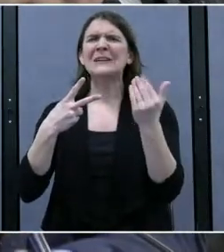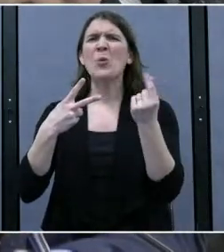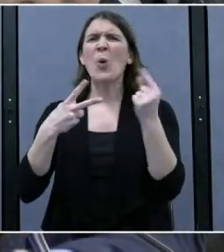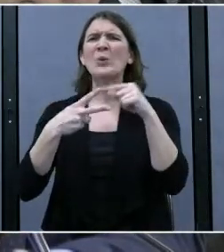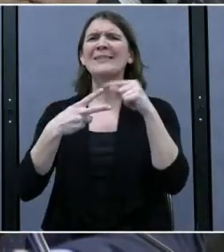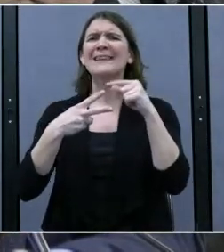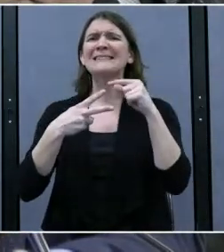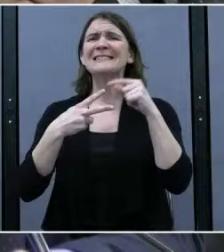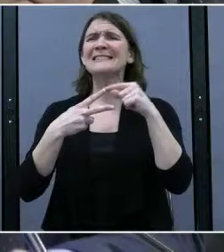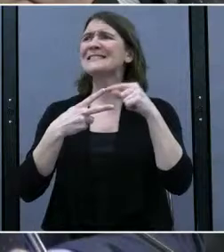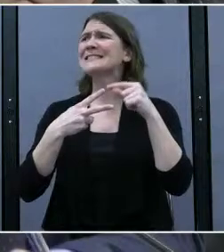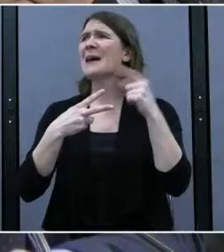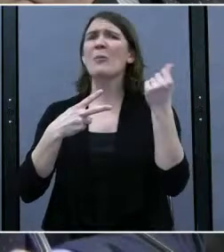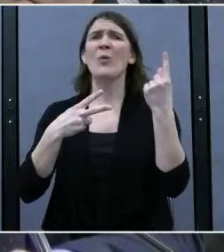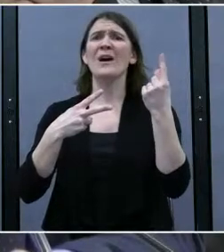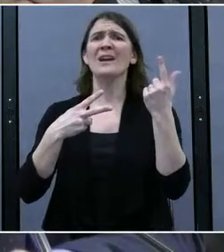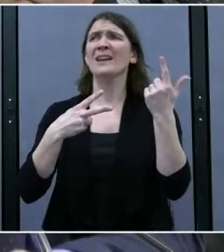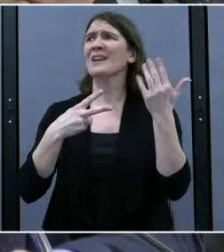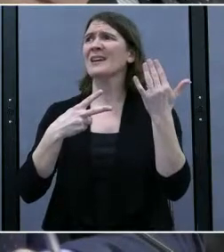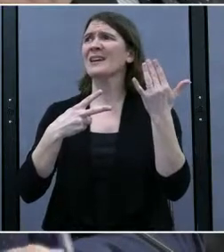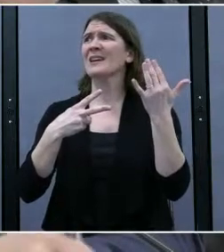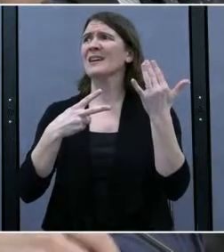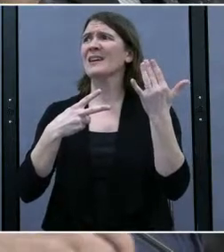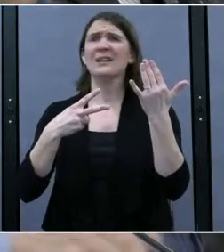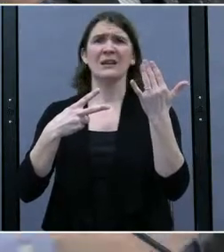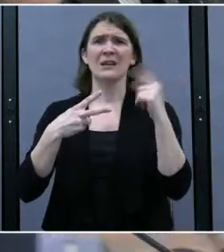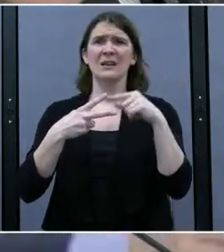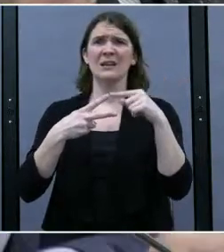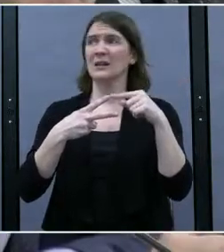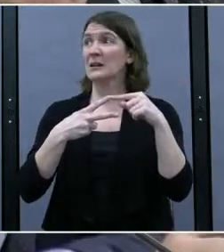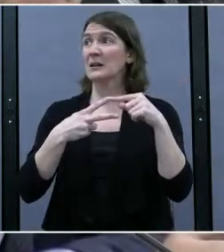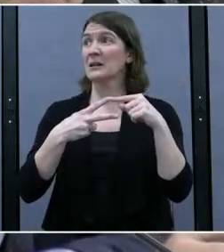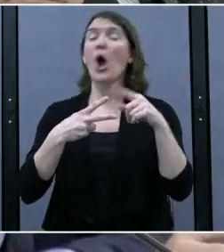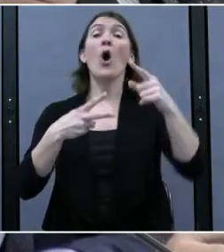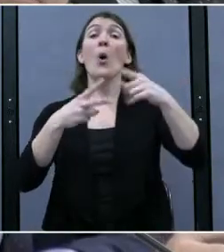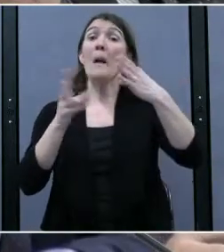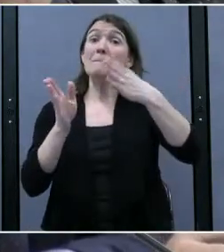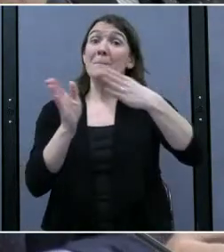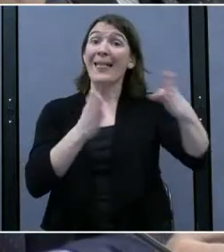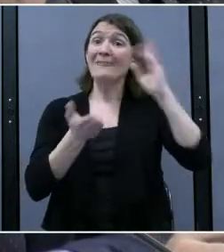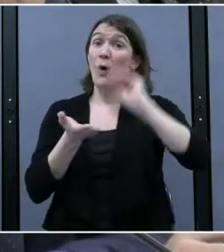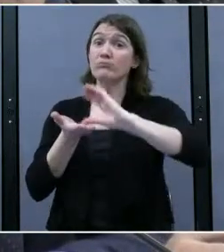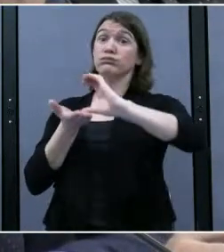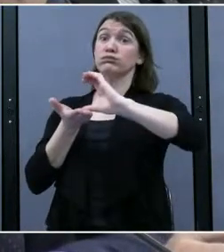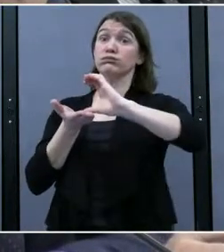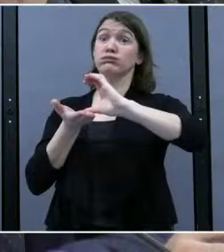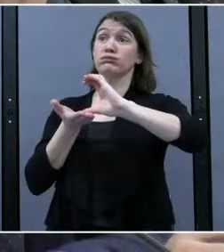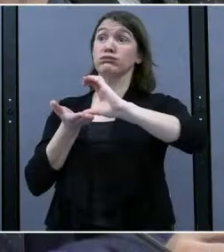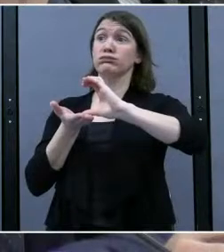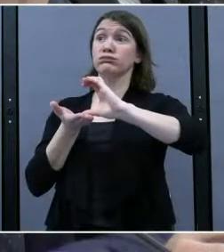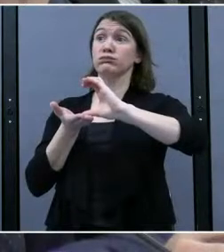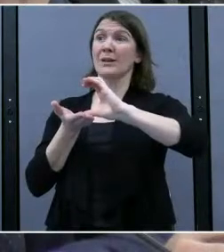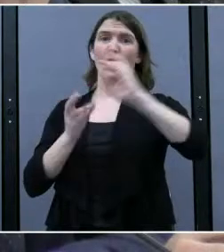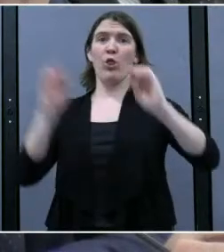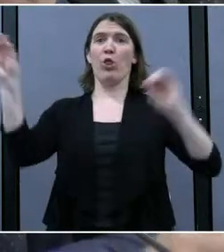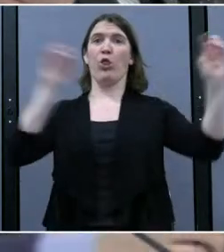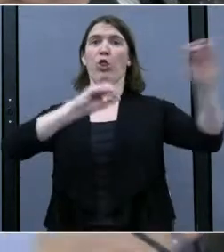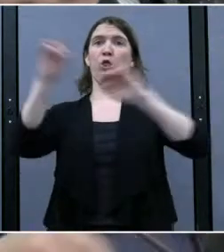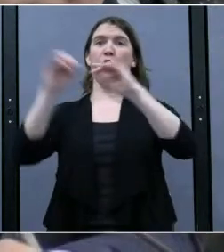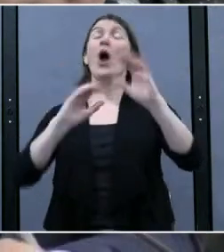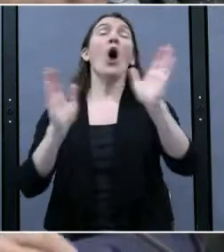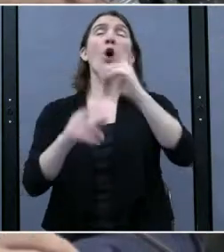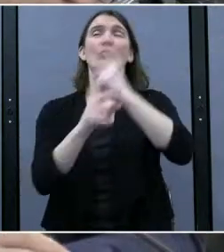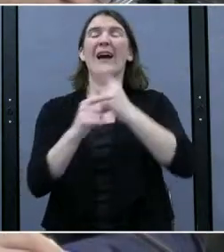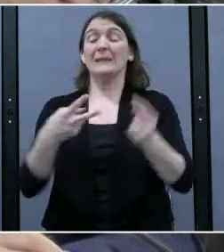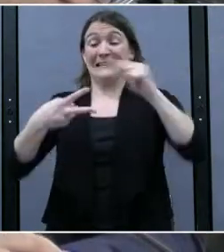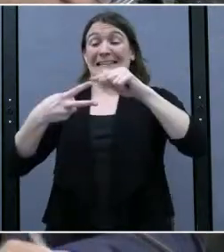summary of the first question, or somebody else help me. I could. Fund about replenishing the. Oh, the replenishing